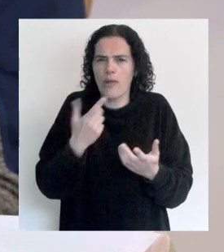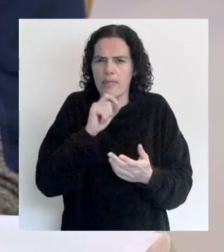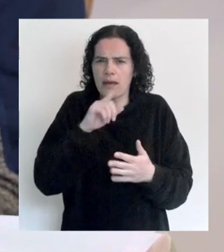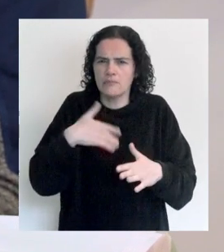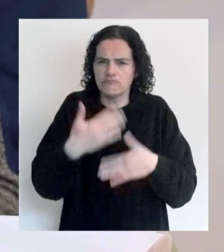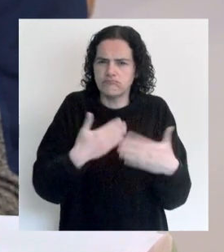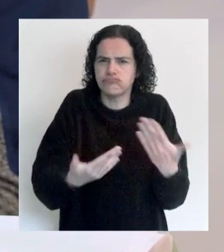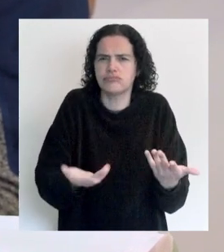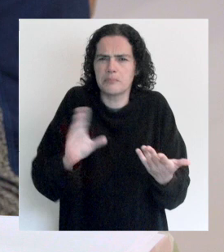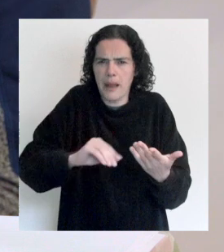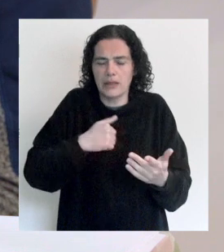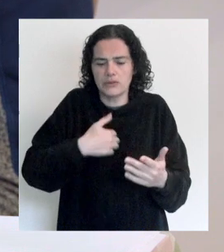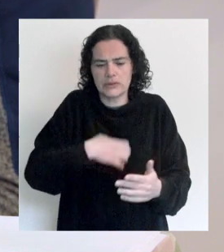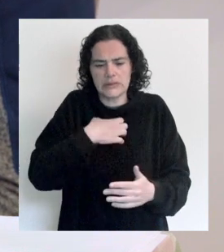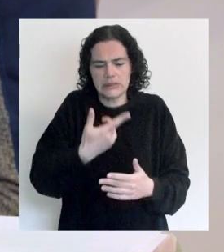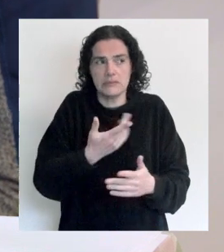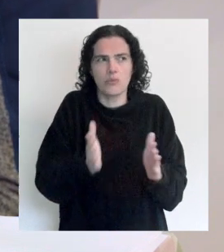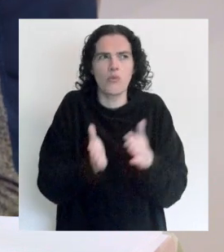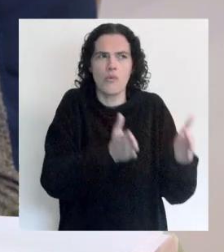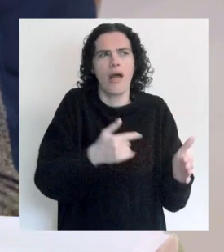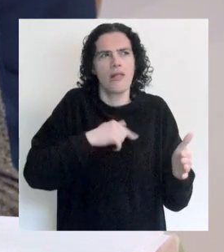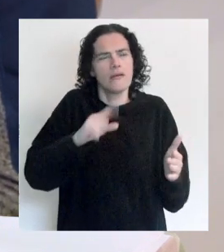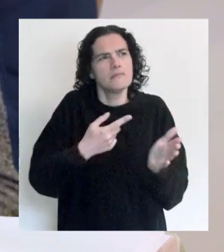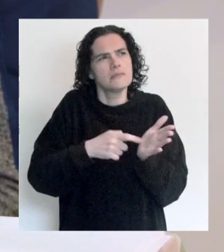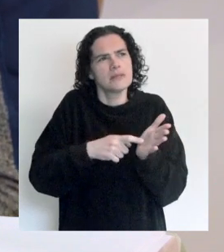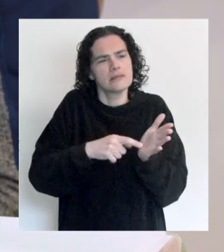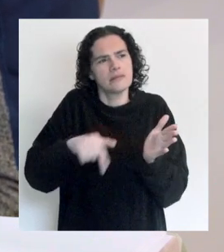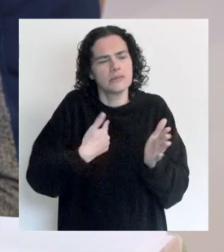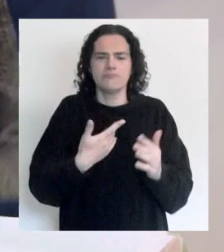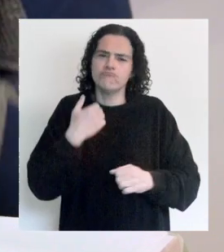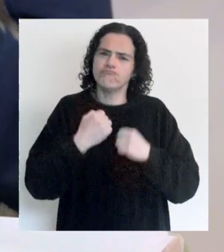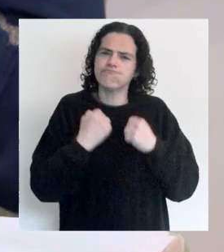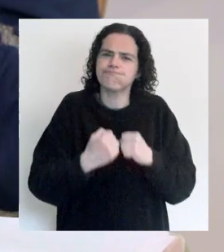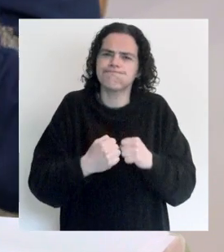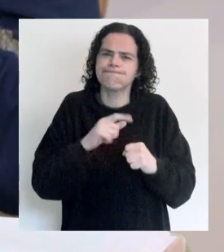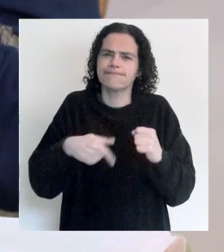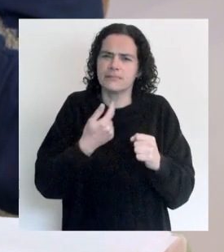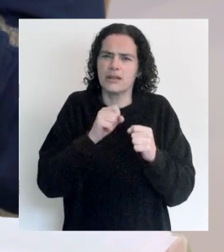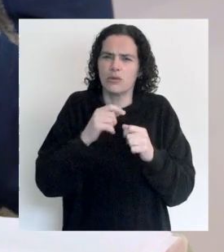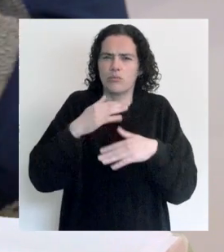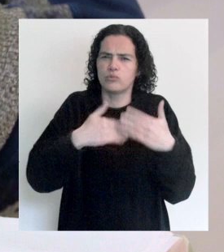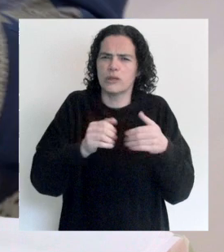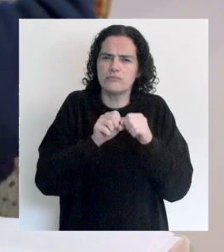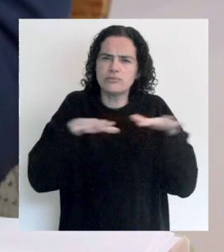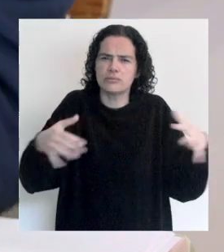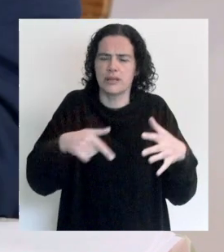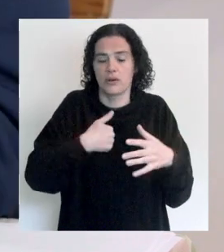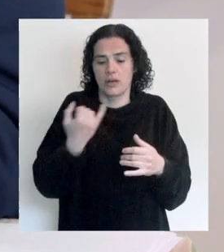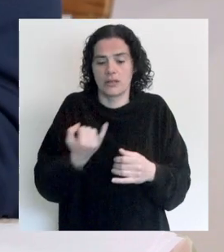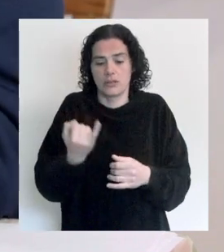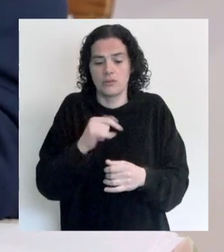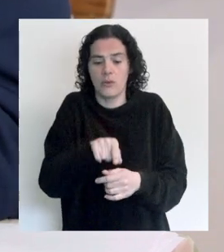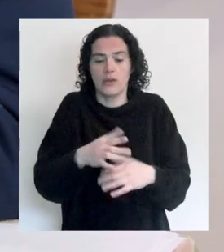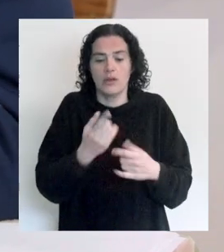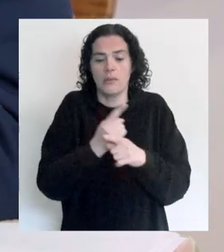more global. And I felt that on the one hand, we needed to sort of resist the homogenizing forces of globalization, because obviously